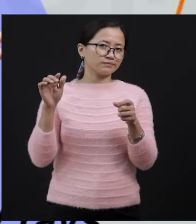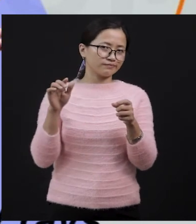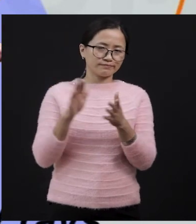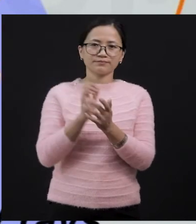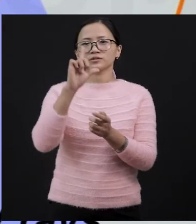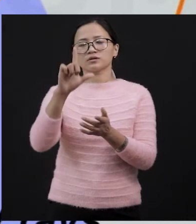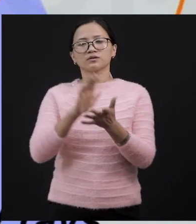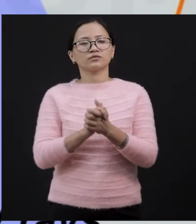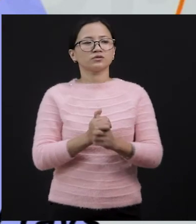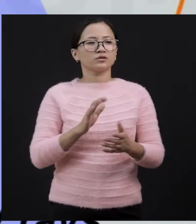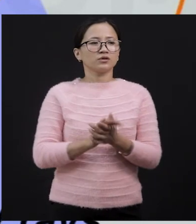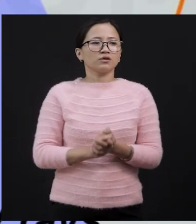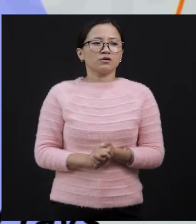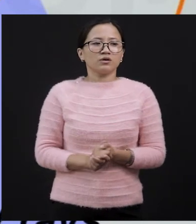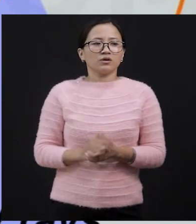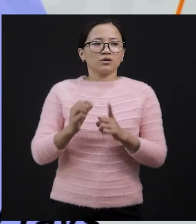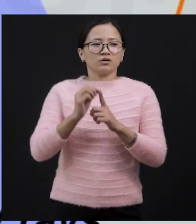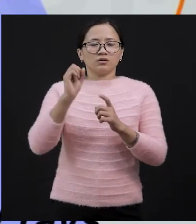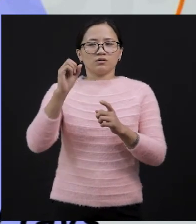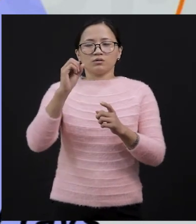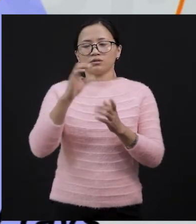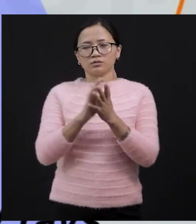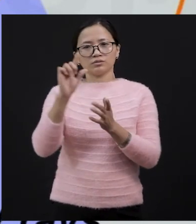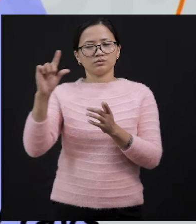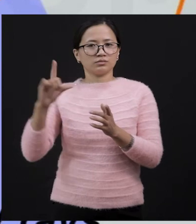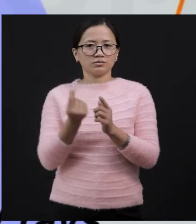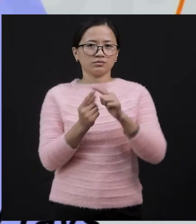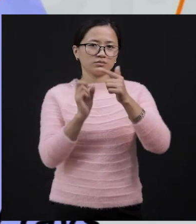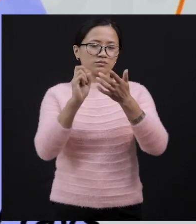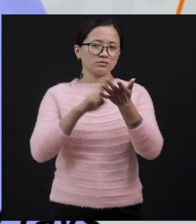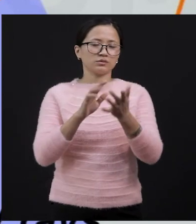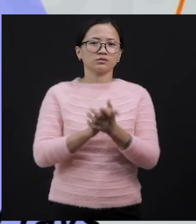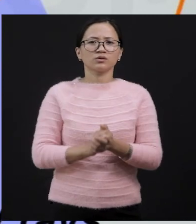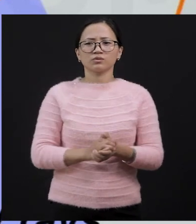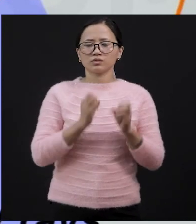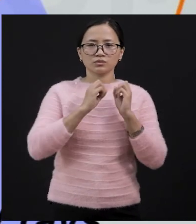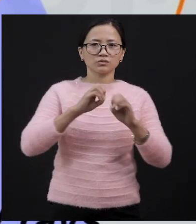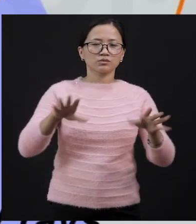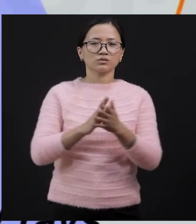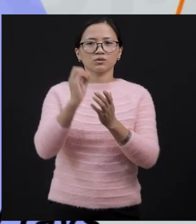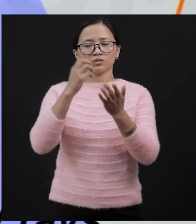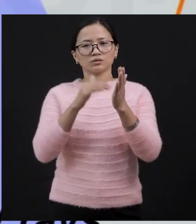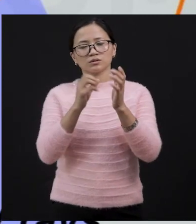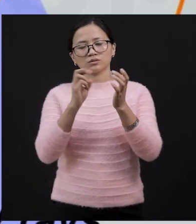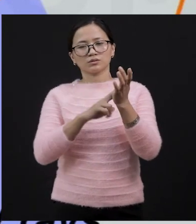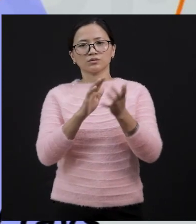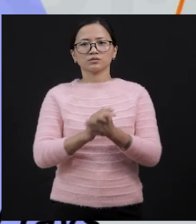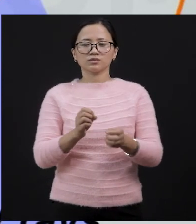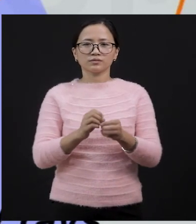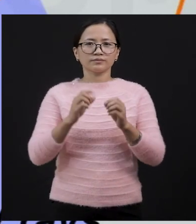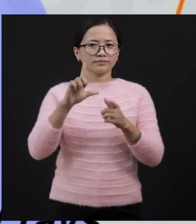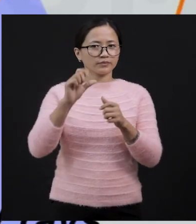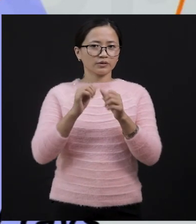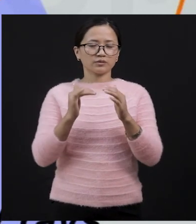Now, if pollution increases, we are destroying the ozone layer. Depletion